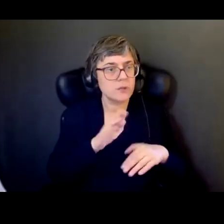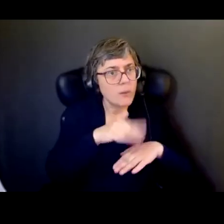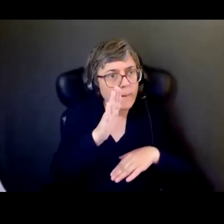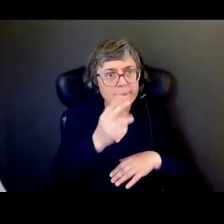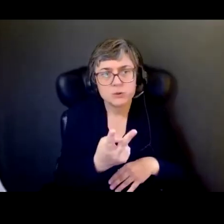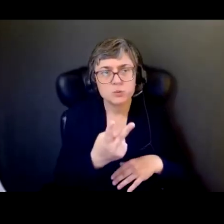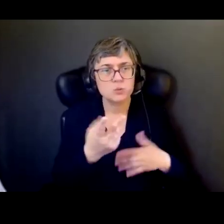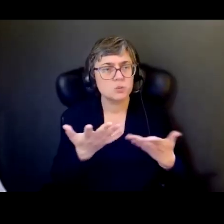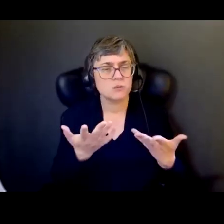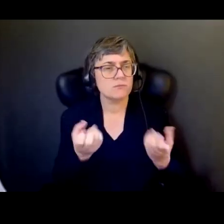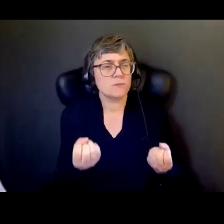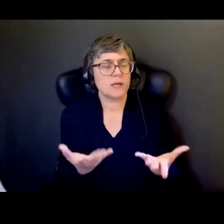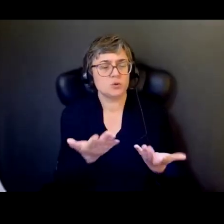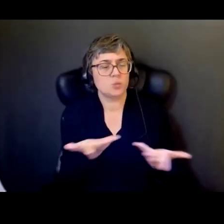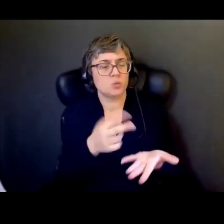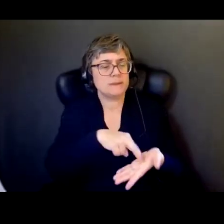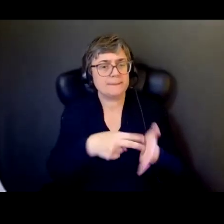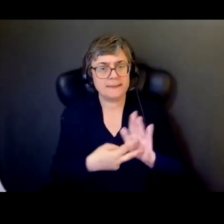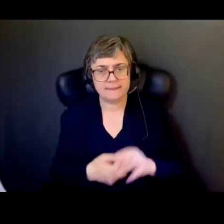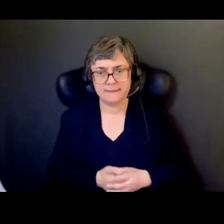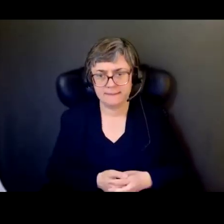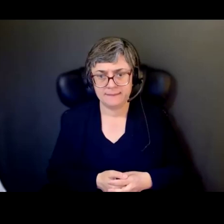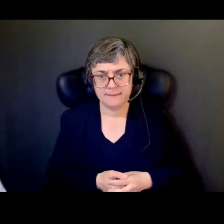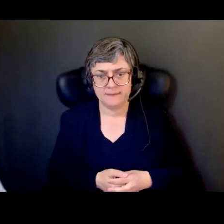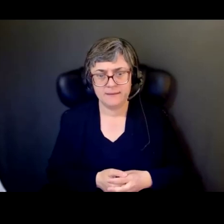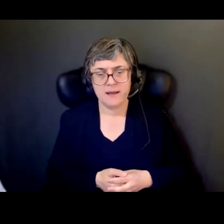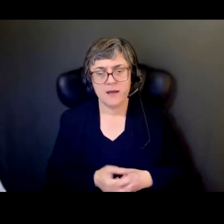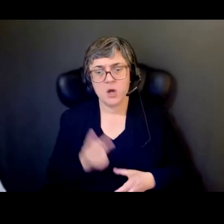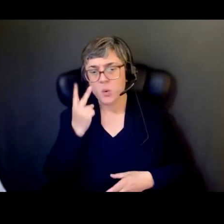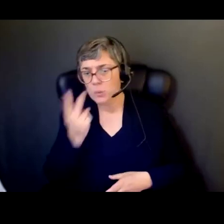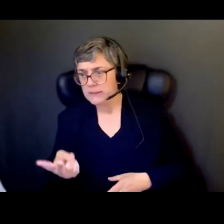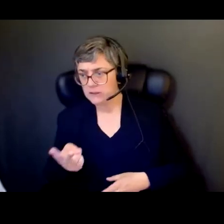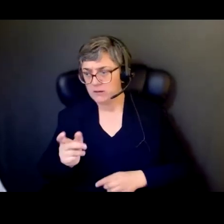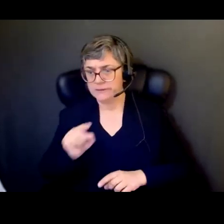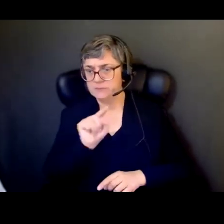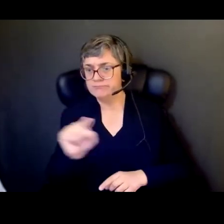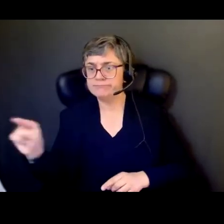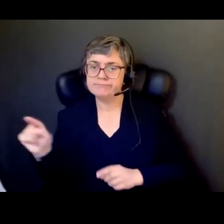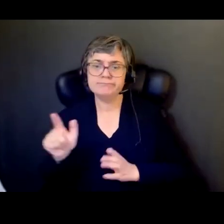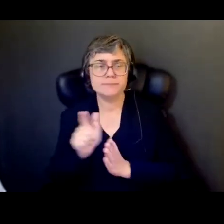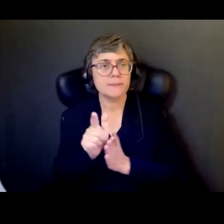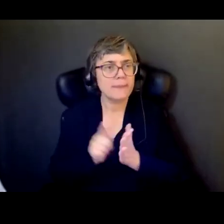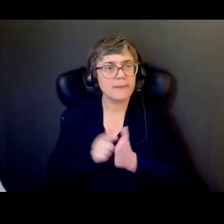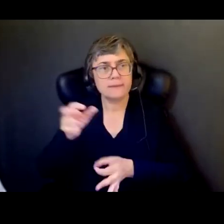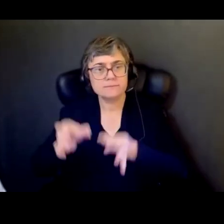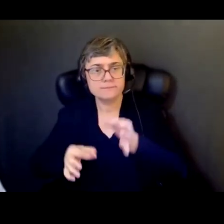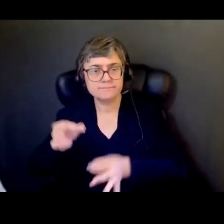legislative guidance, that would suggest that 2 instances may be enough in some situations.